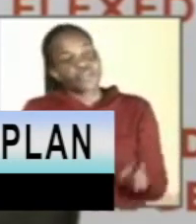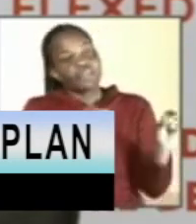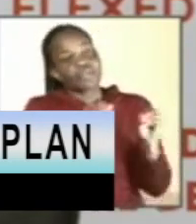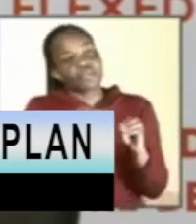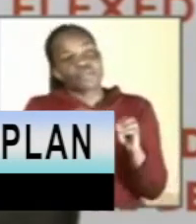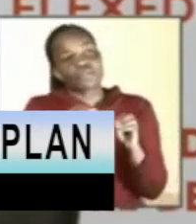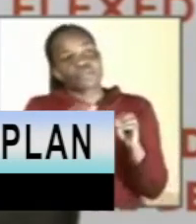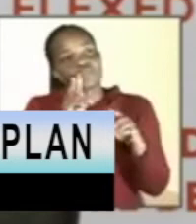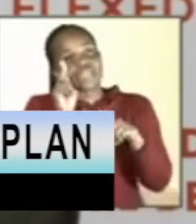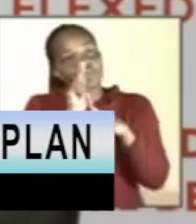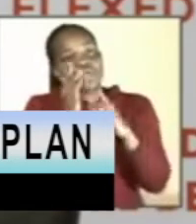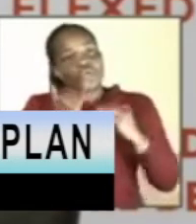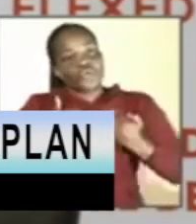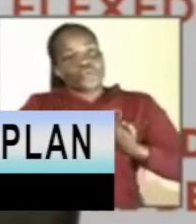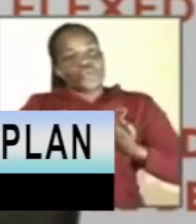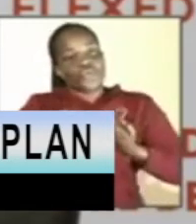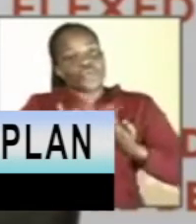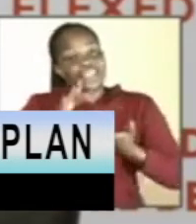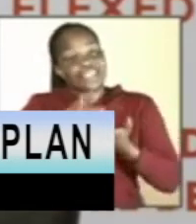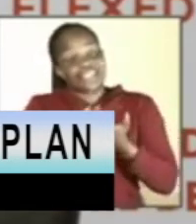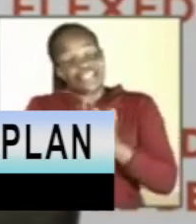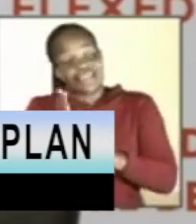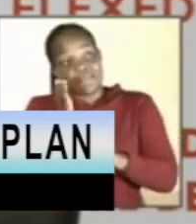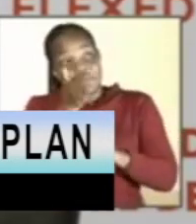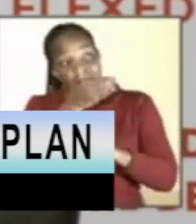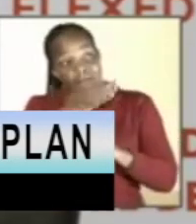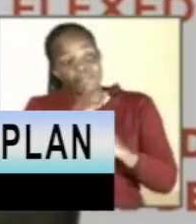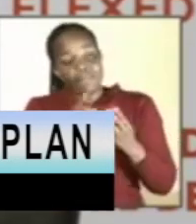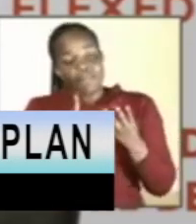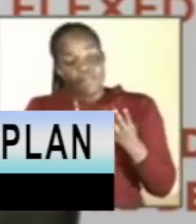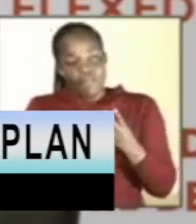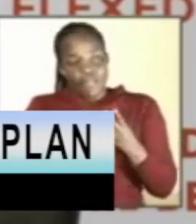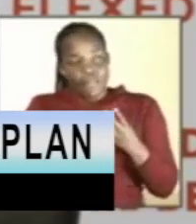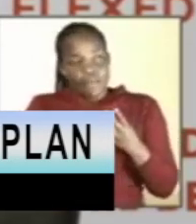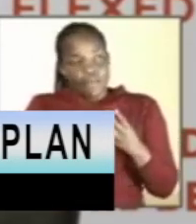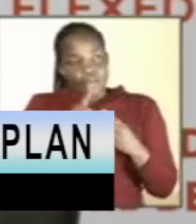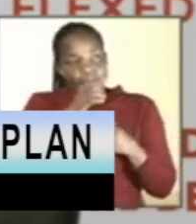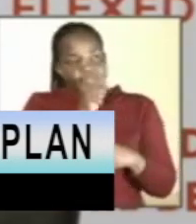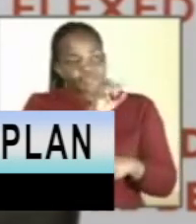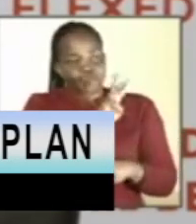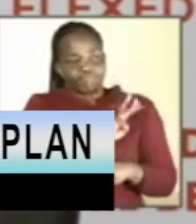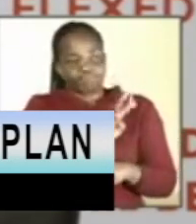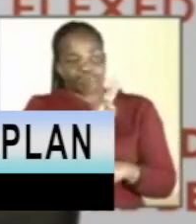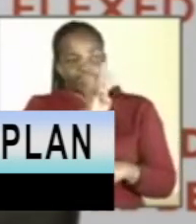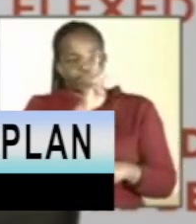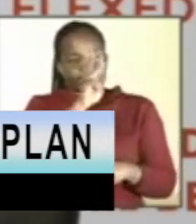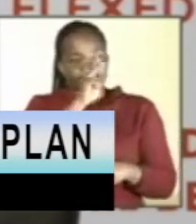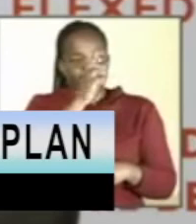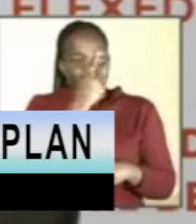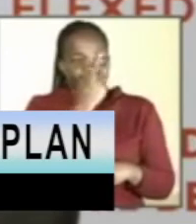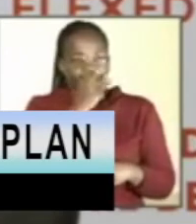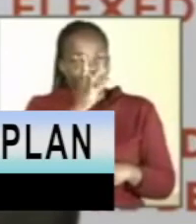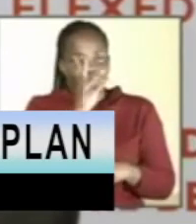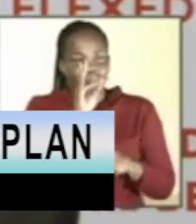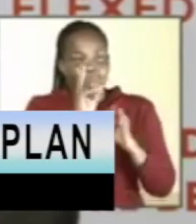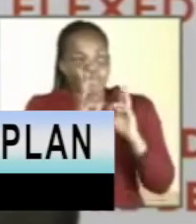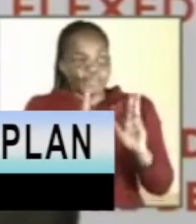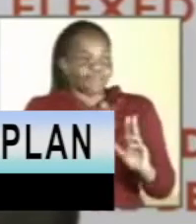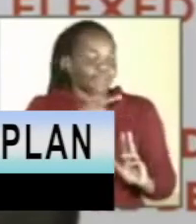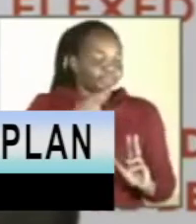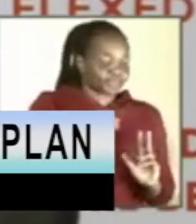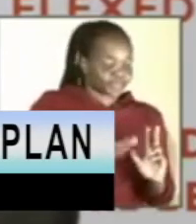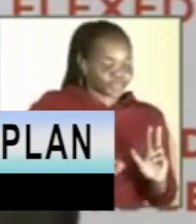Katutura Youth Multipurpose Center. There we have got a number of 317 men and women